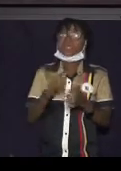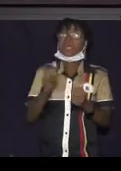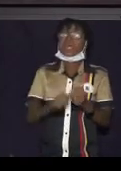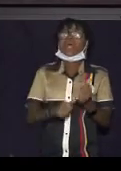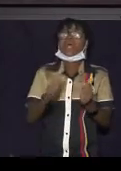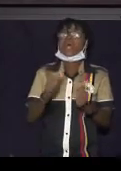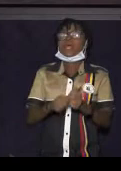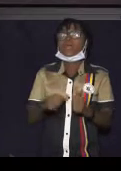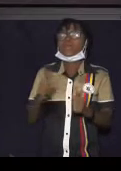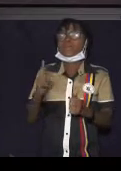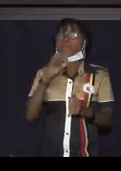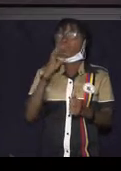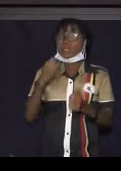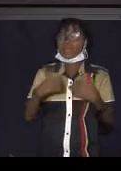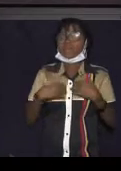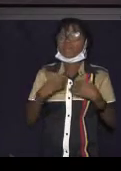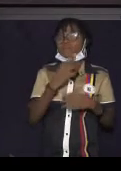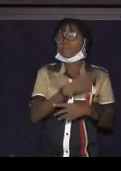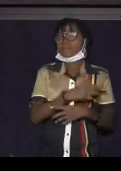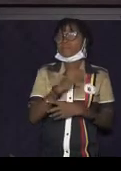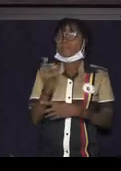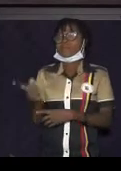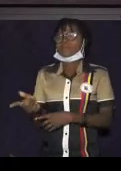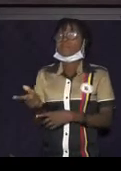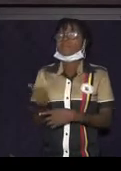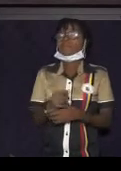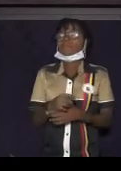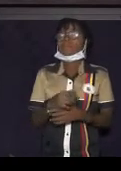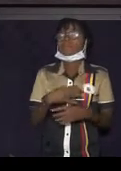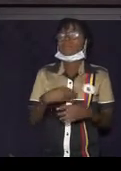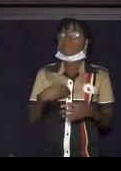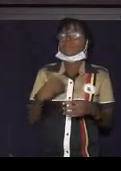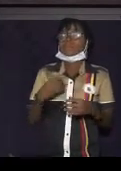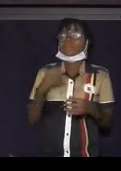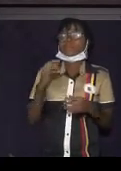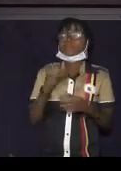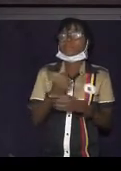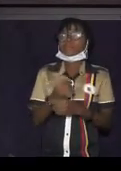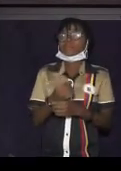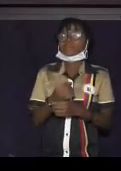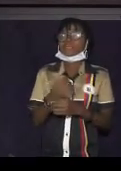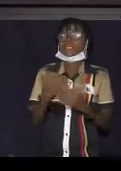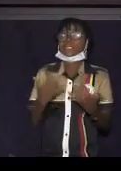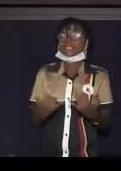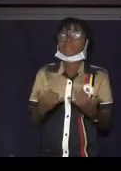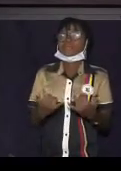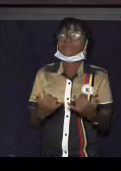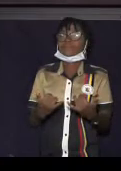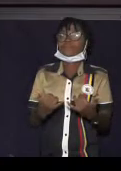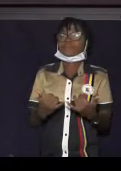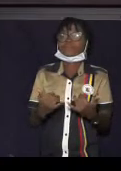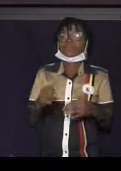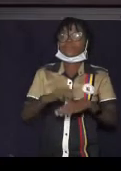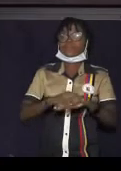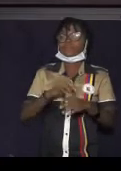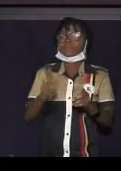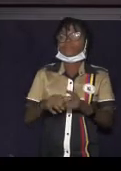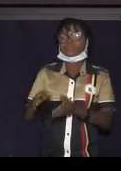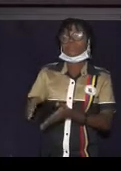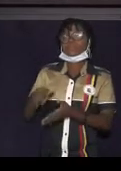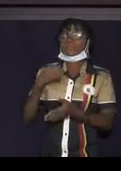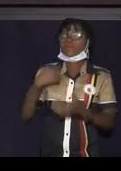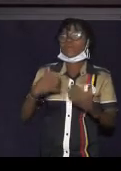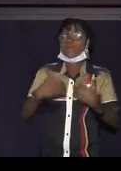has two sides, the left side and the right side. Home, foreign land. Now, on this side, we